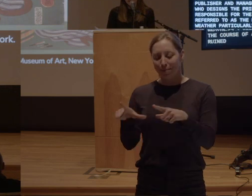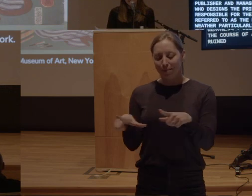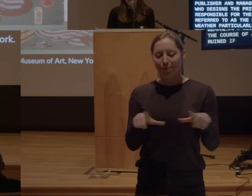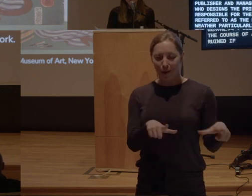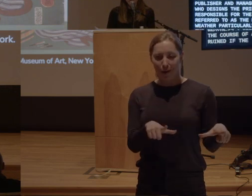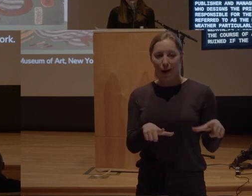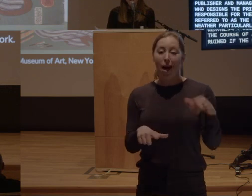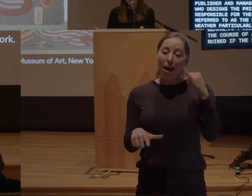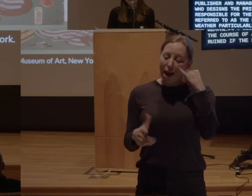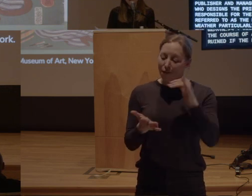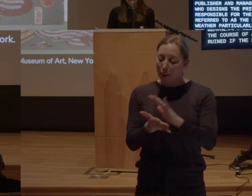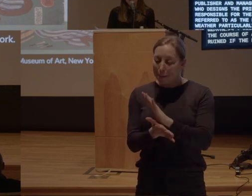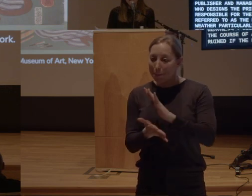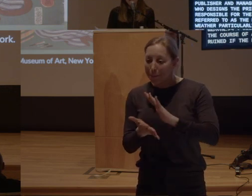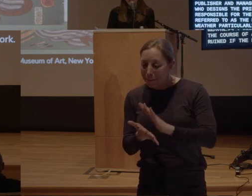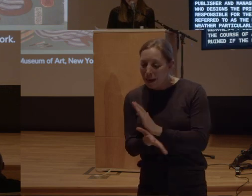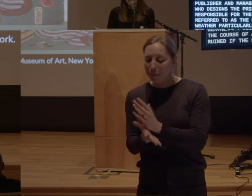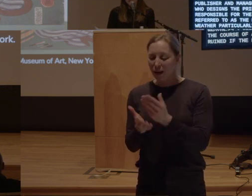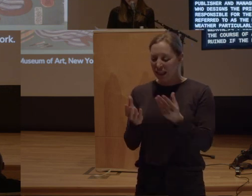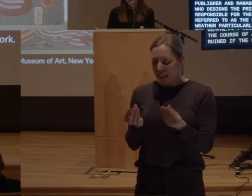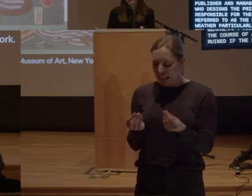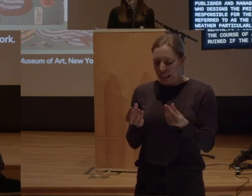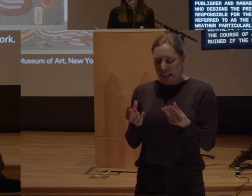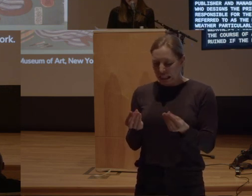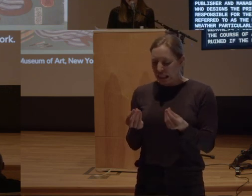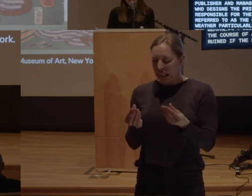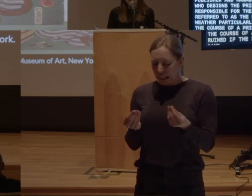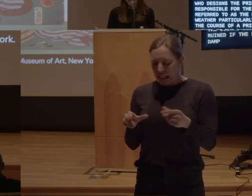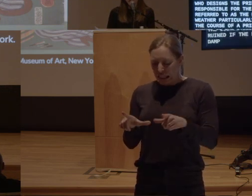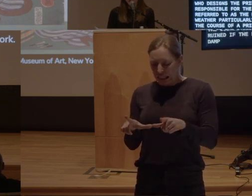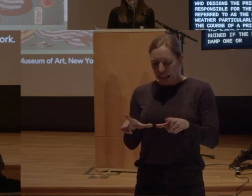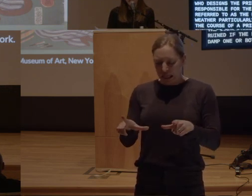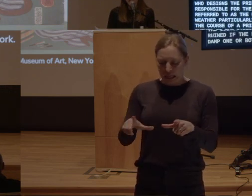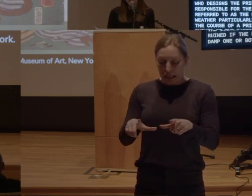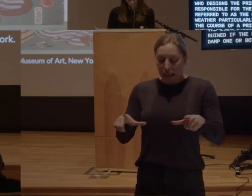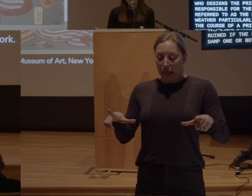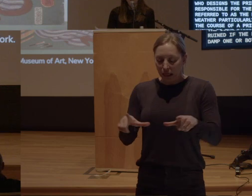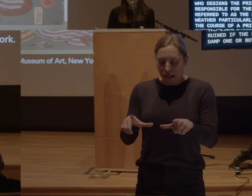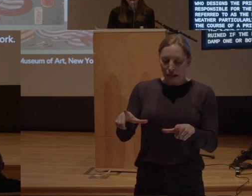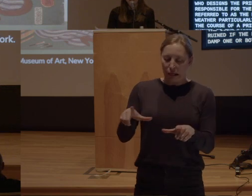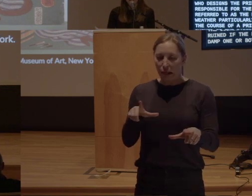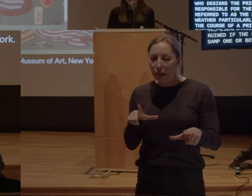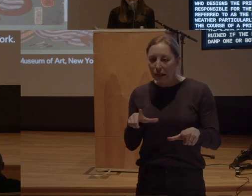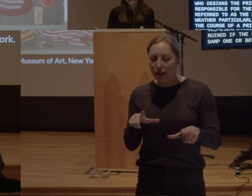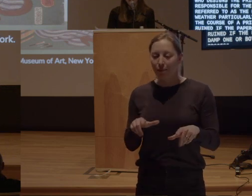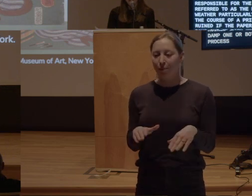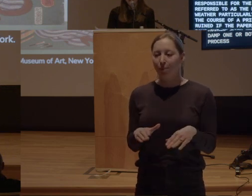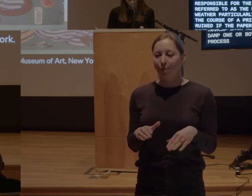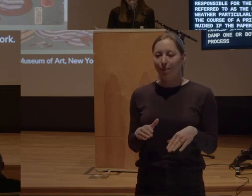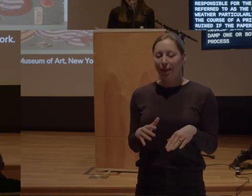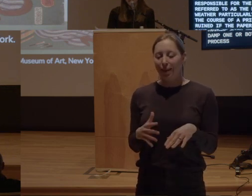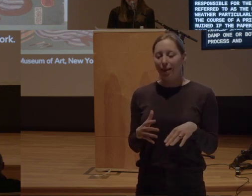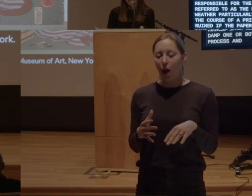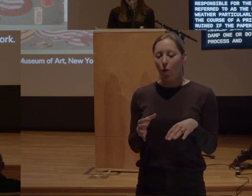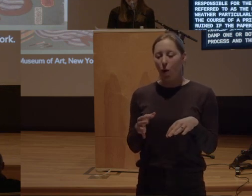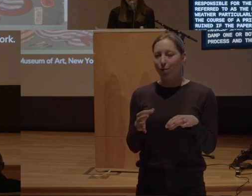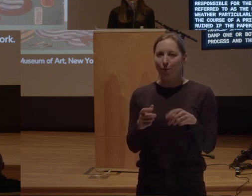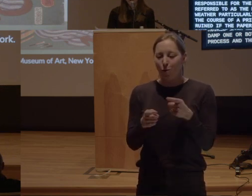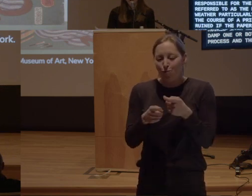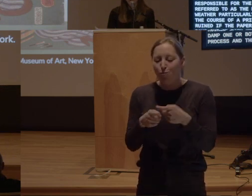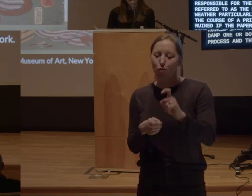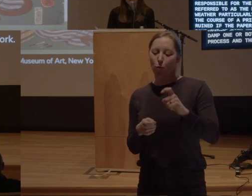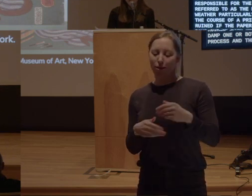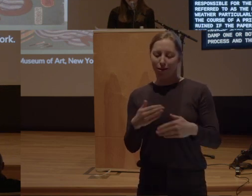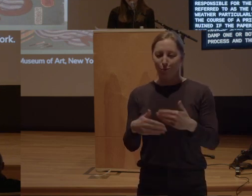the paper and wooden blocks got too damp, one or both might expand halfway through the process and ruin the alignment of the